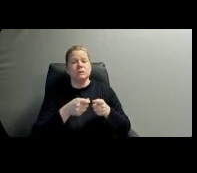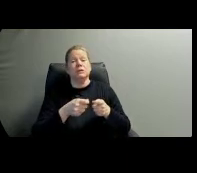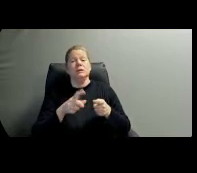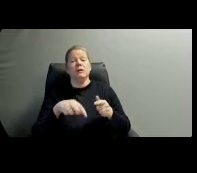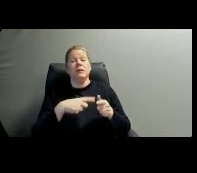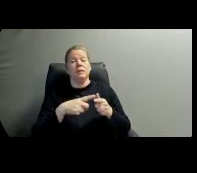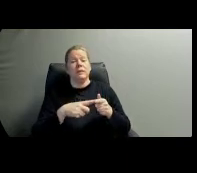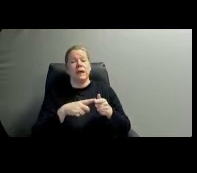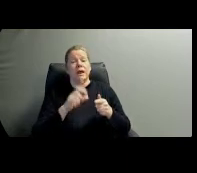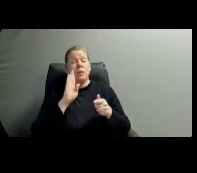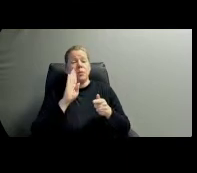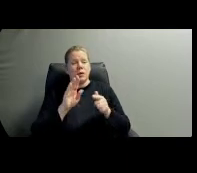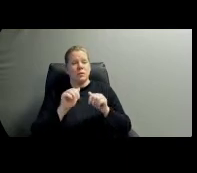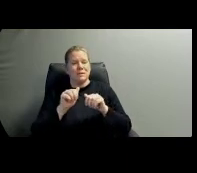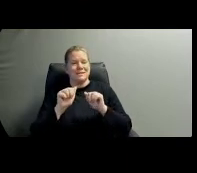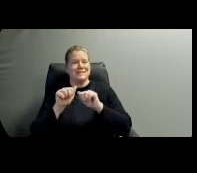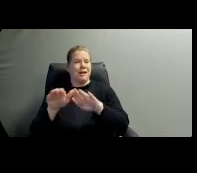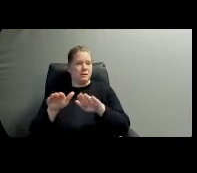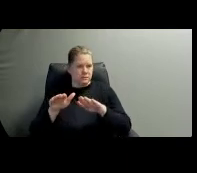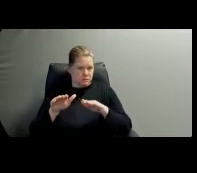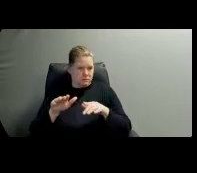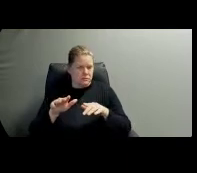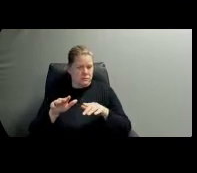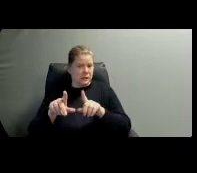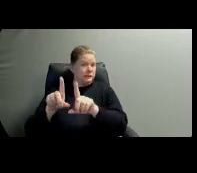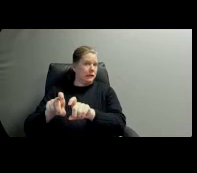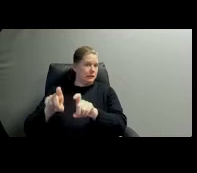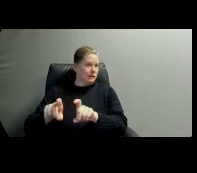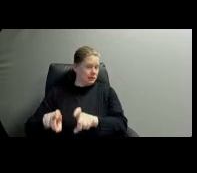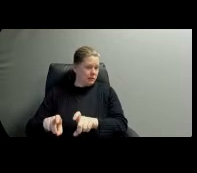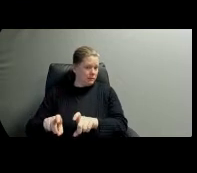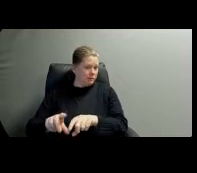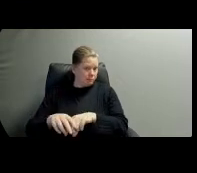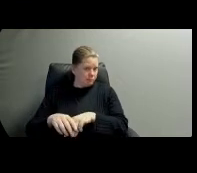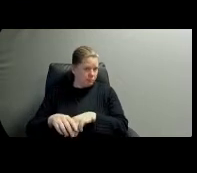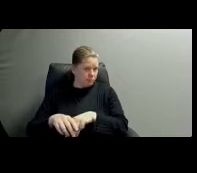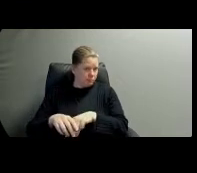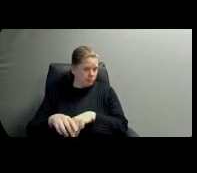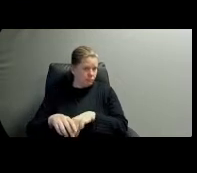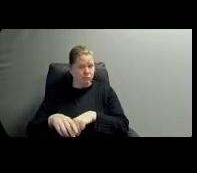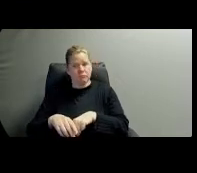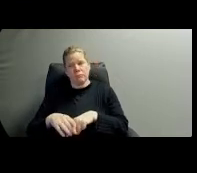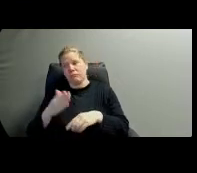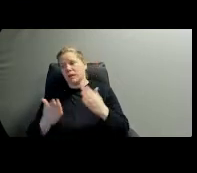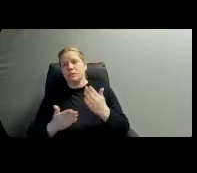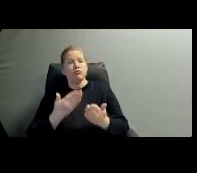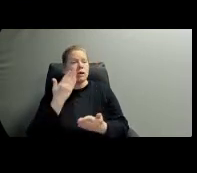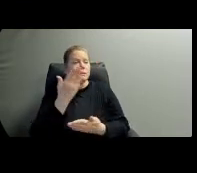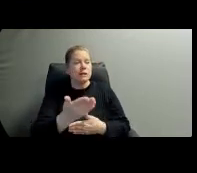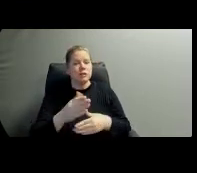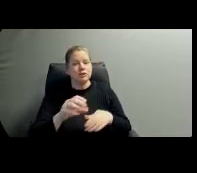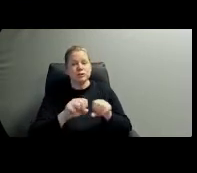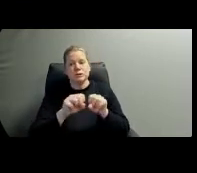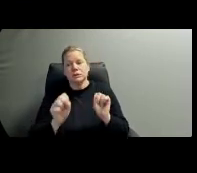be sending back the models back to the devices and testing that particular, could be a recommendation system, could be a particular